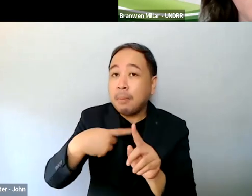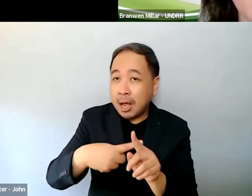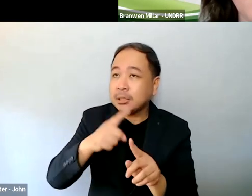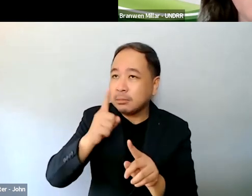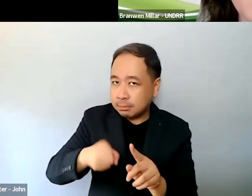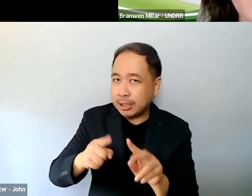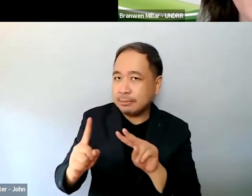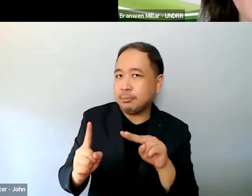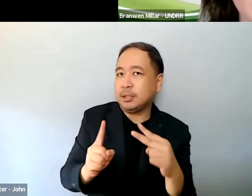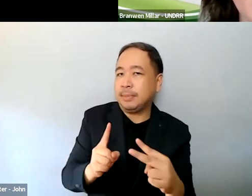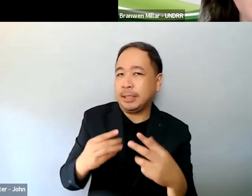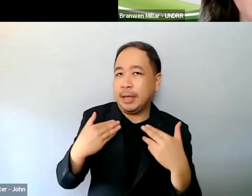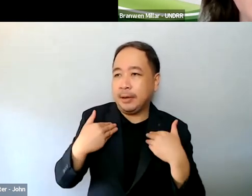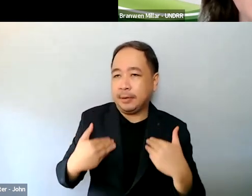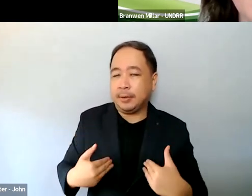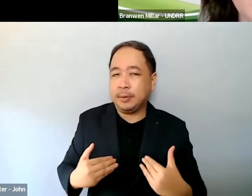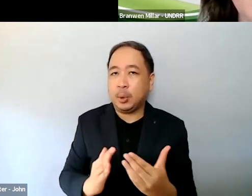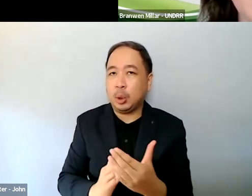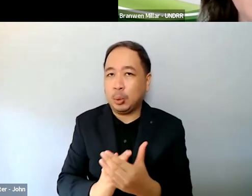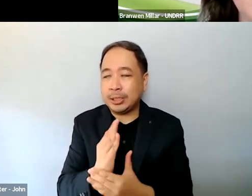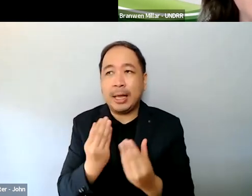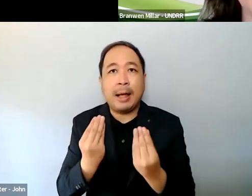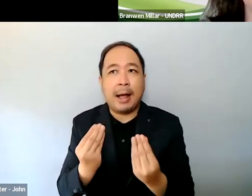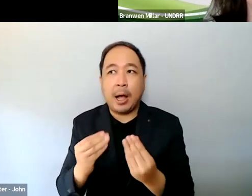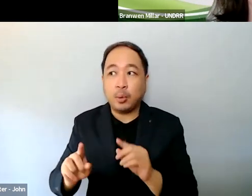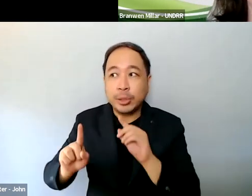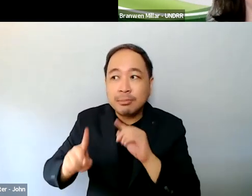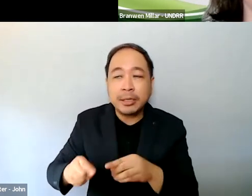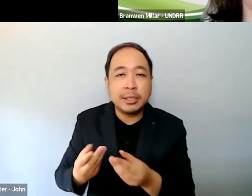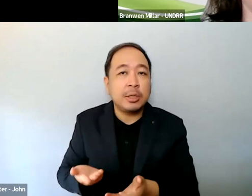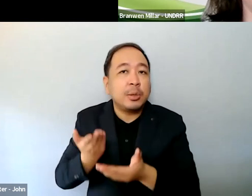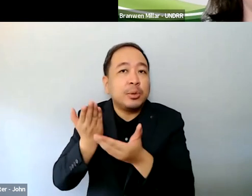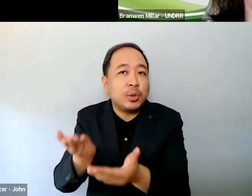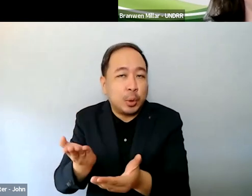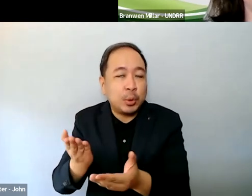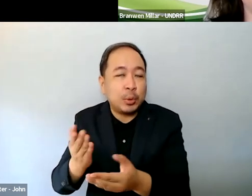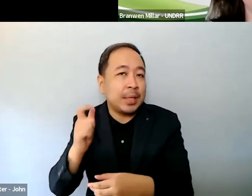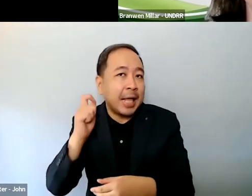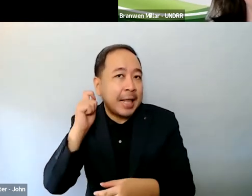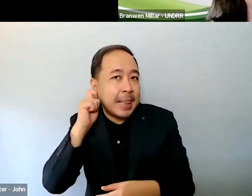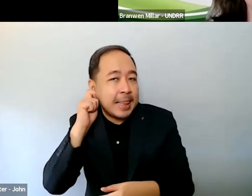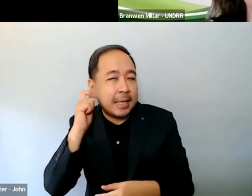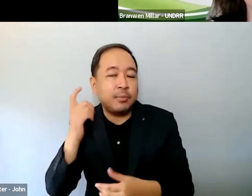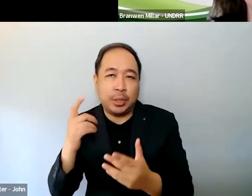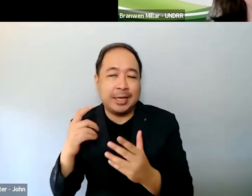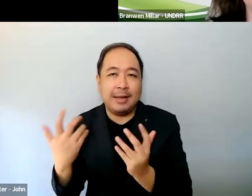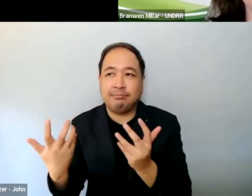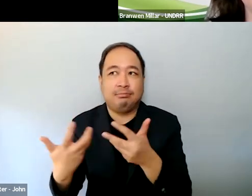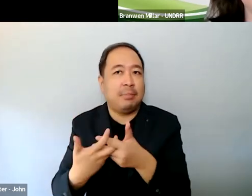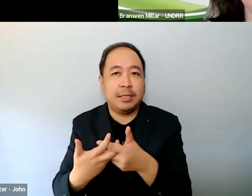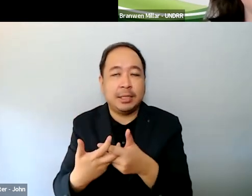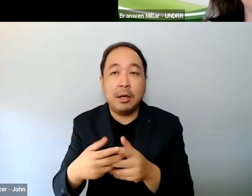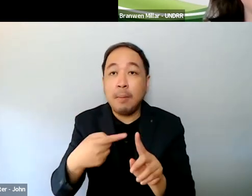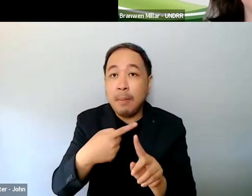on how to look at gendered responses to climate change, especially when we're looking at indigenous communities and rural